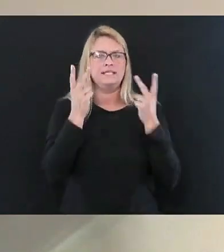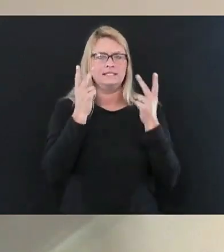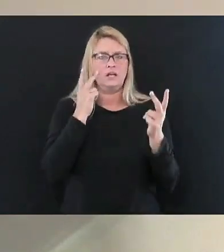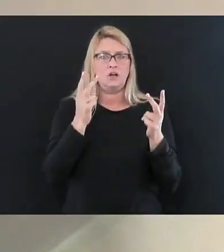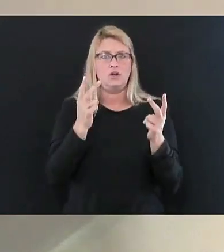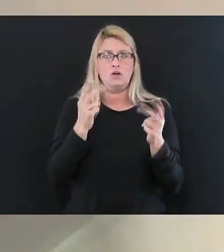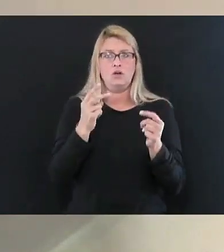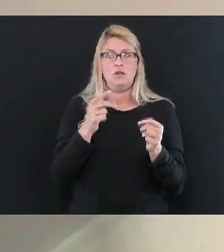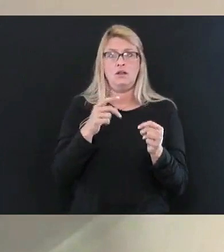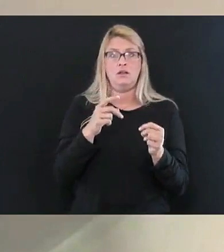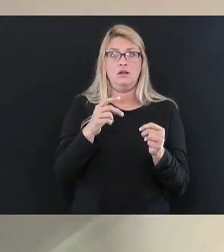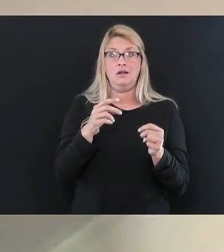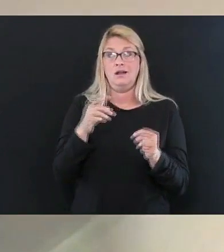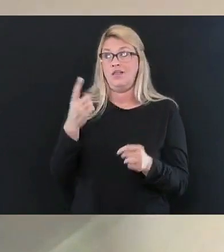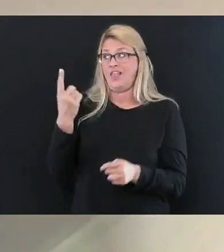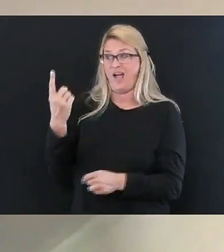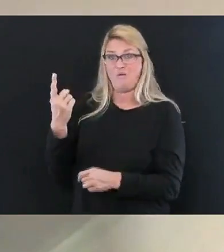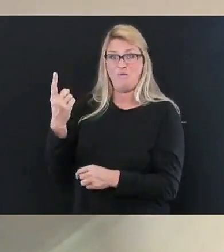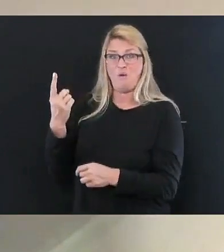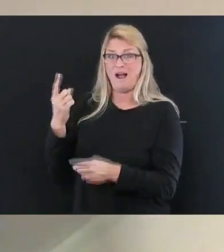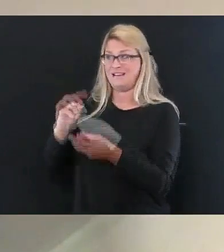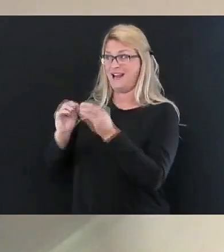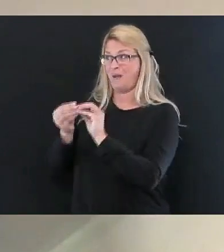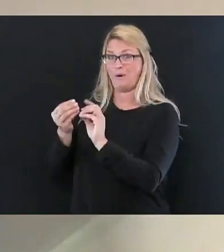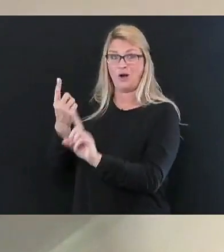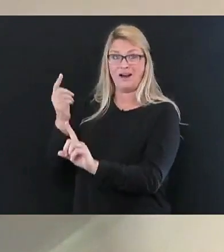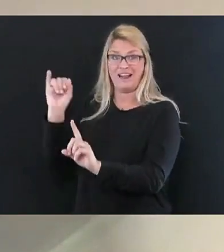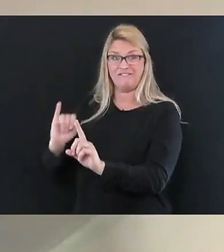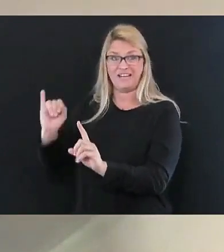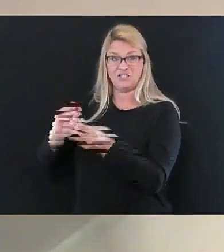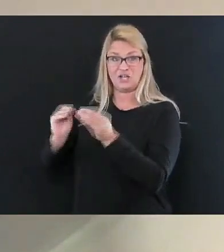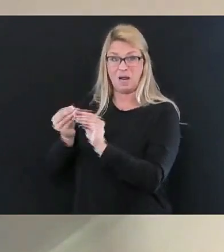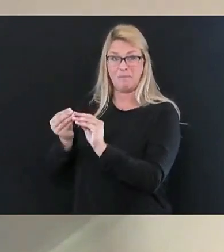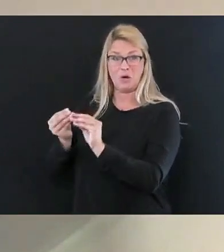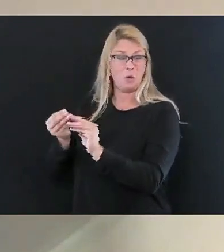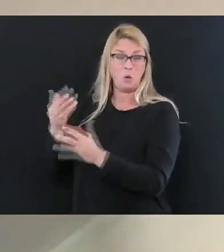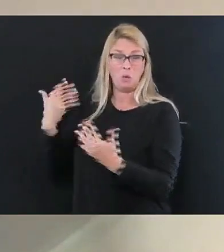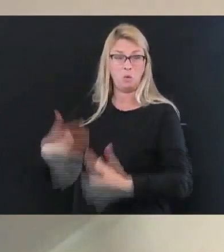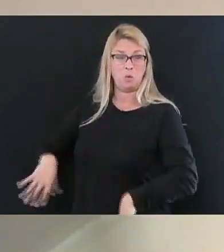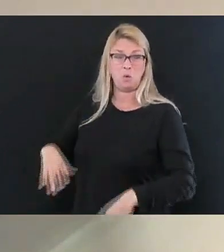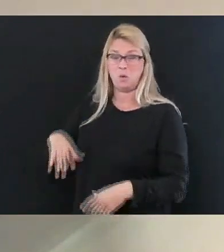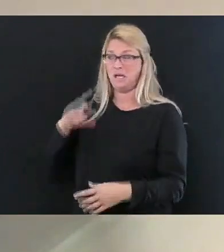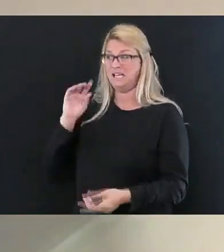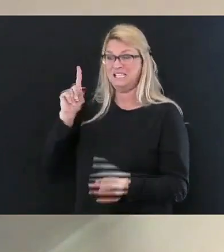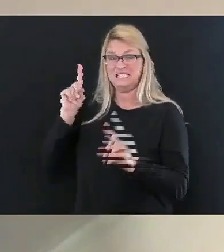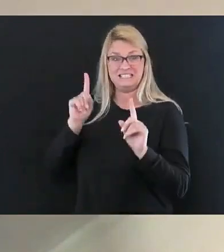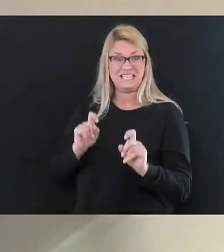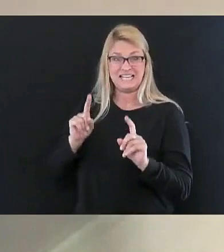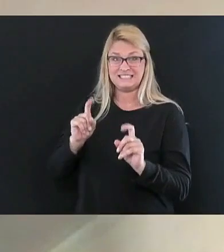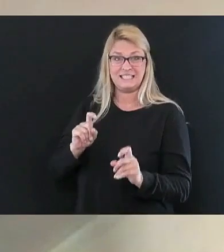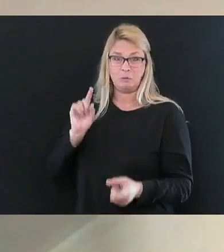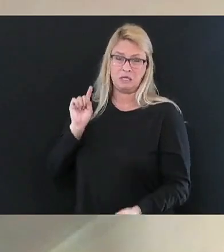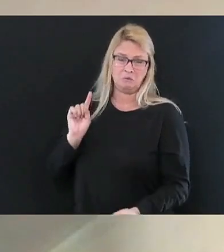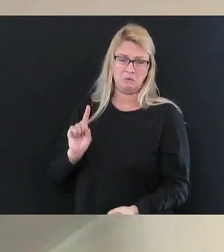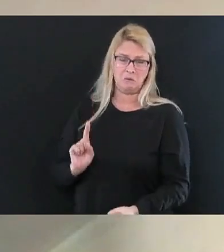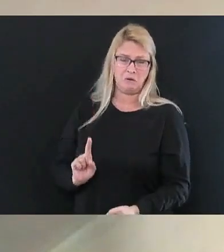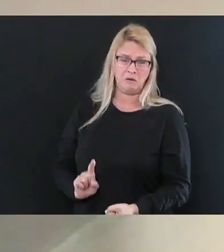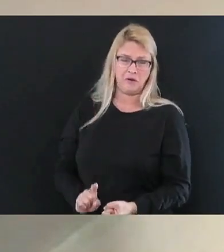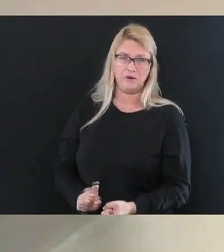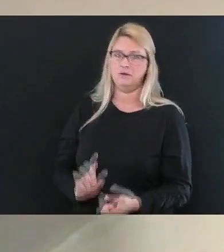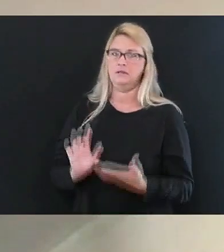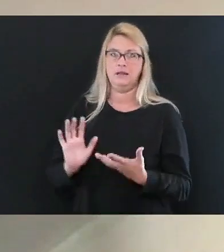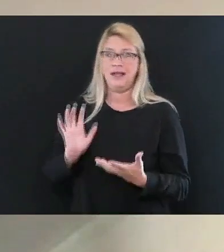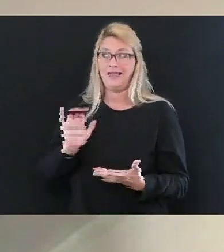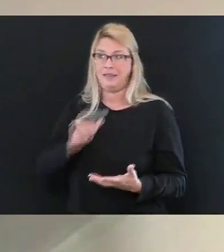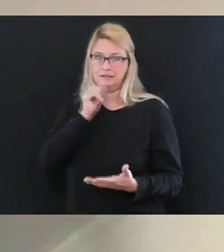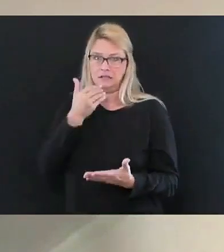metric killed our testing. Our testing went way down, and that is absolutely a recipe for disaster. Our